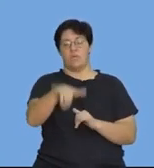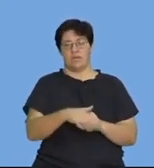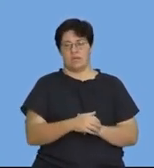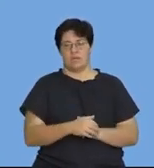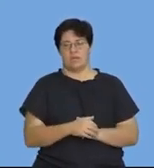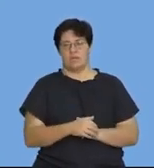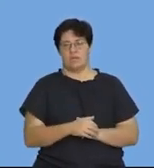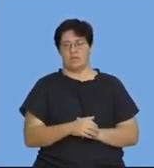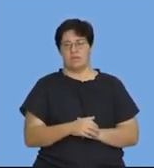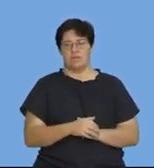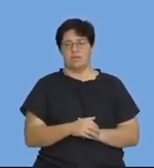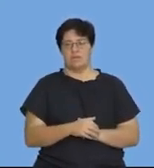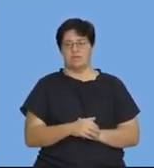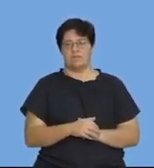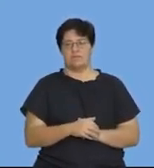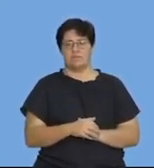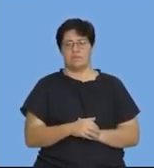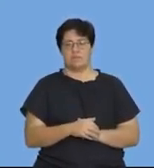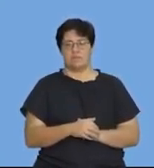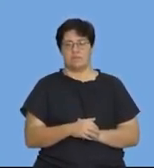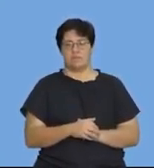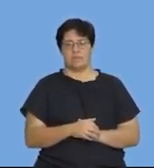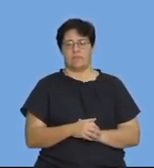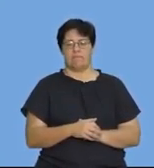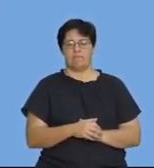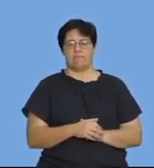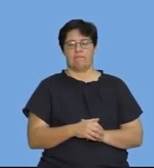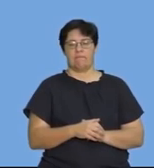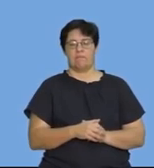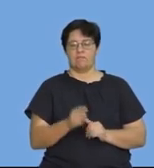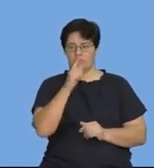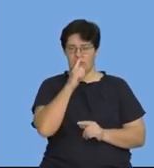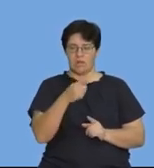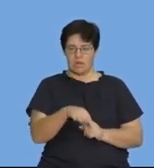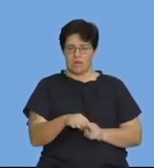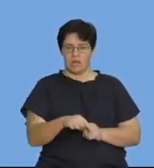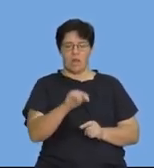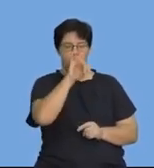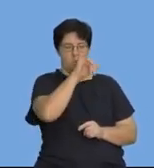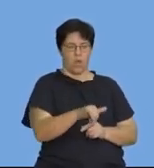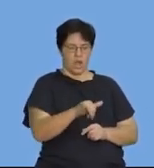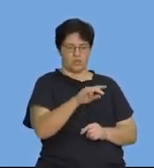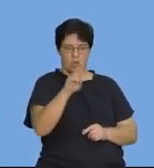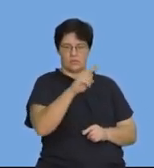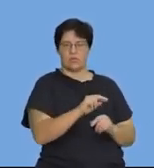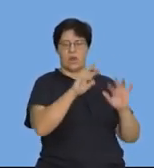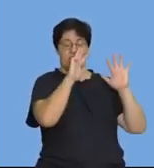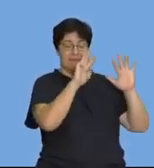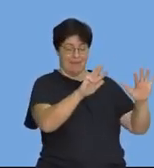So this is minus 11y. Let's look at the y squared. 9y